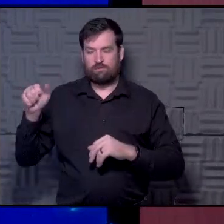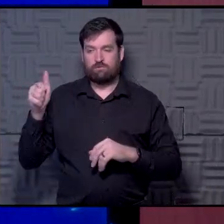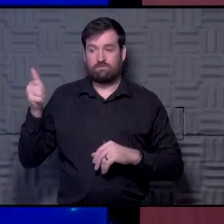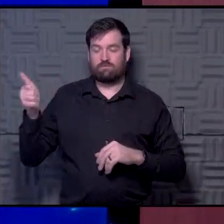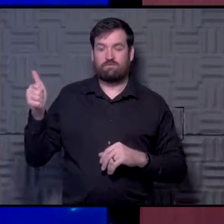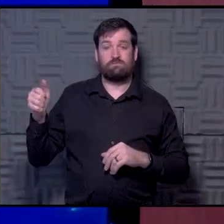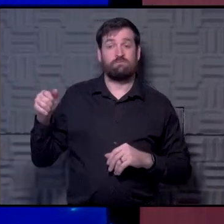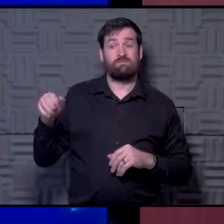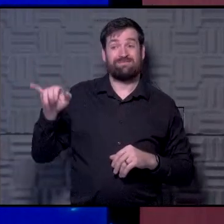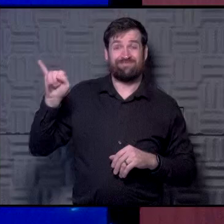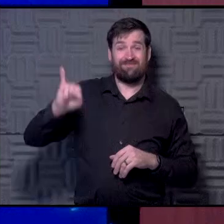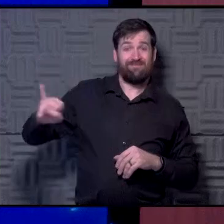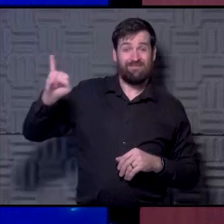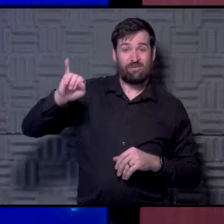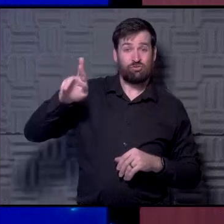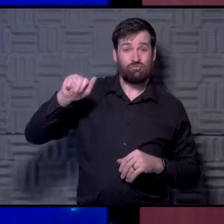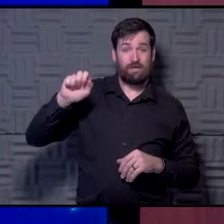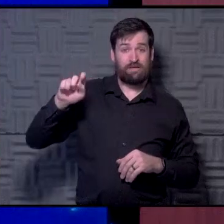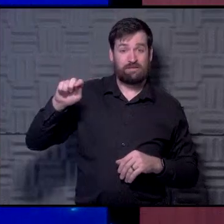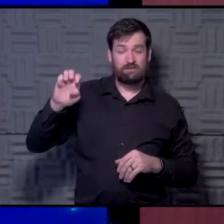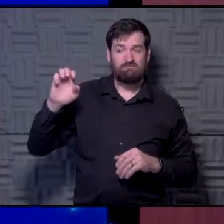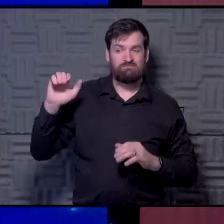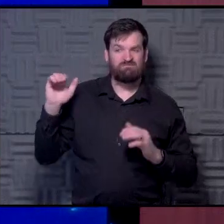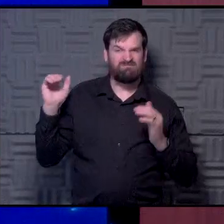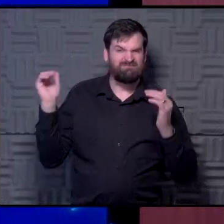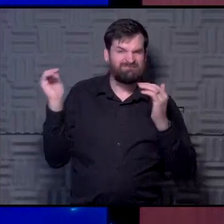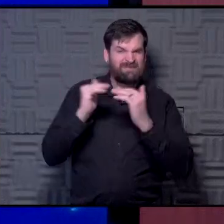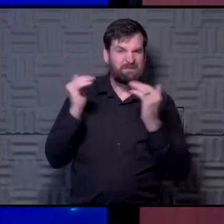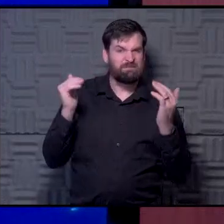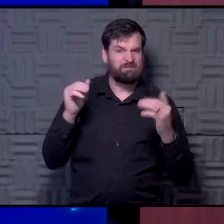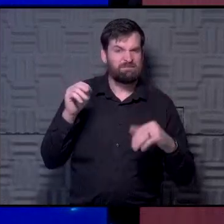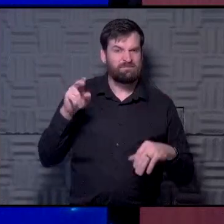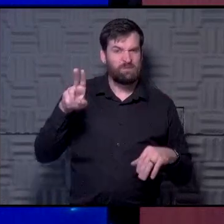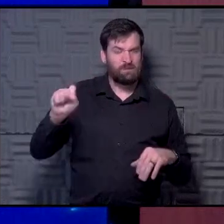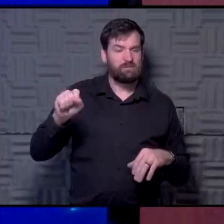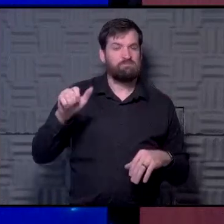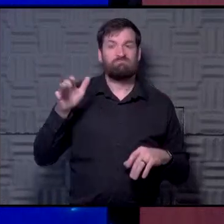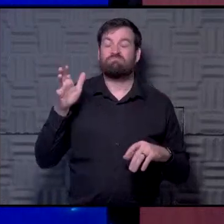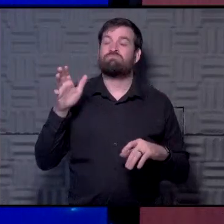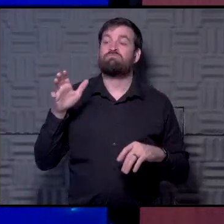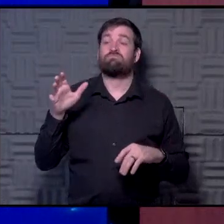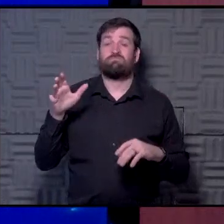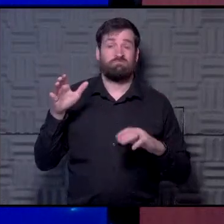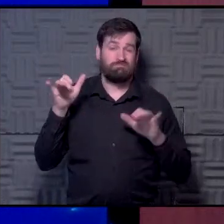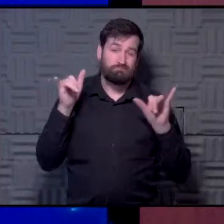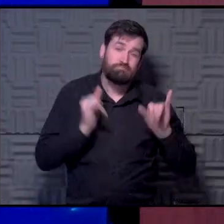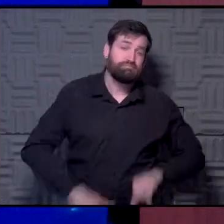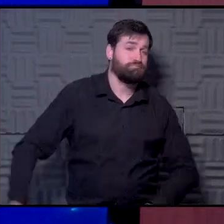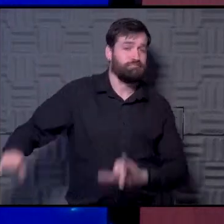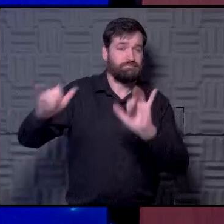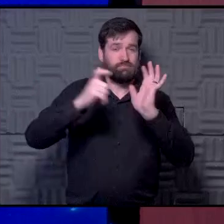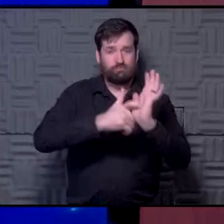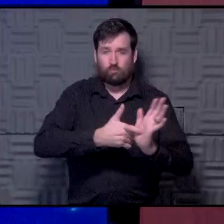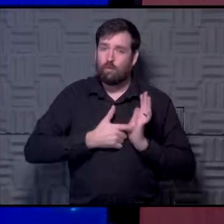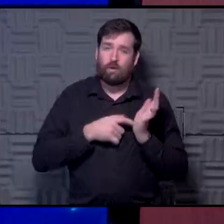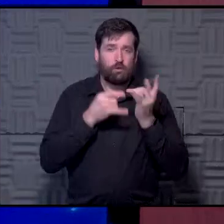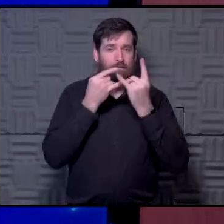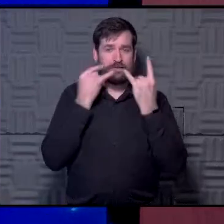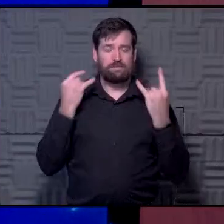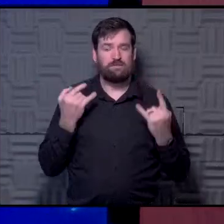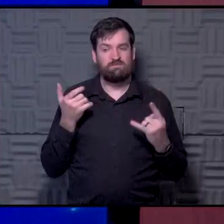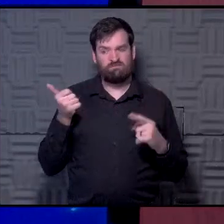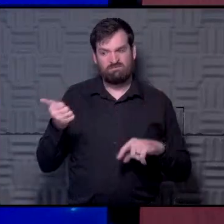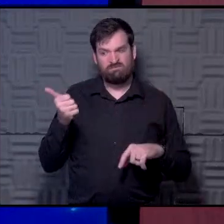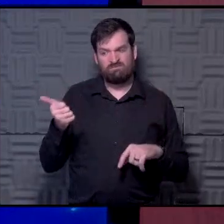whose infectivity rate was almost equal that of the United States, has a universal mandate. India now